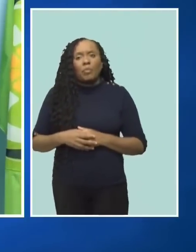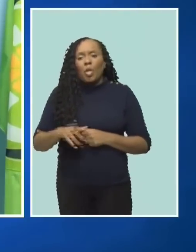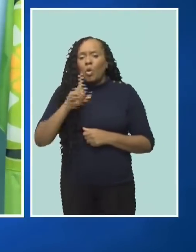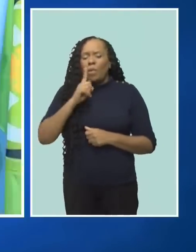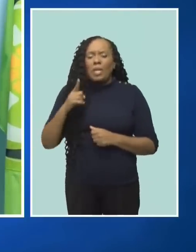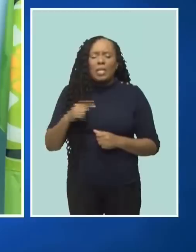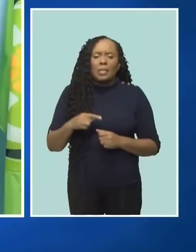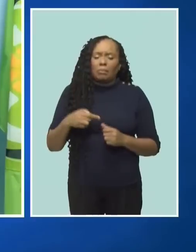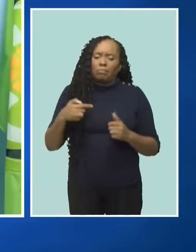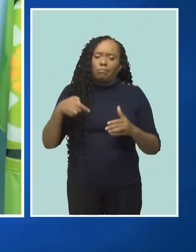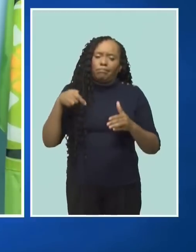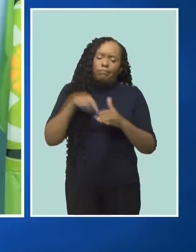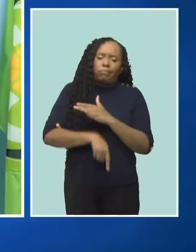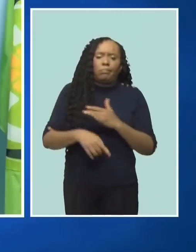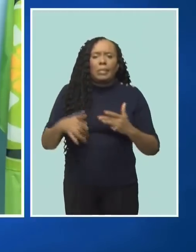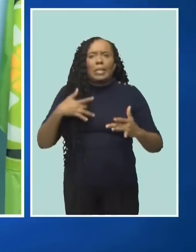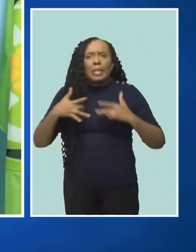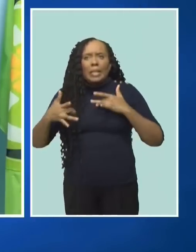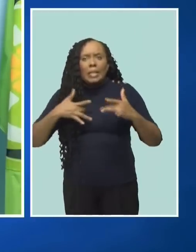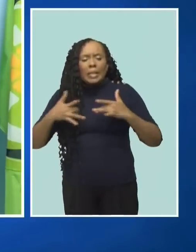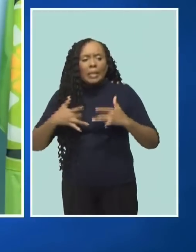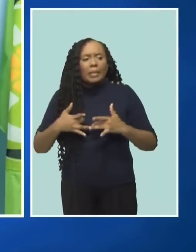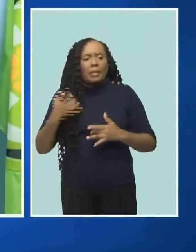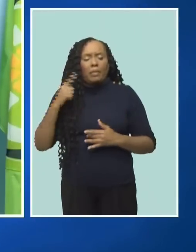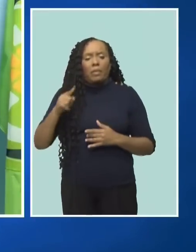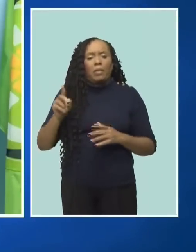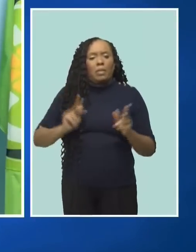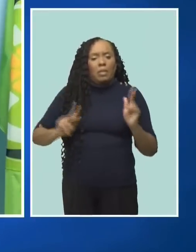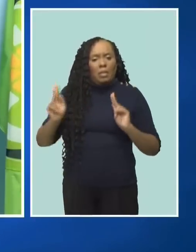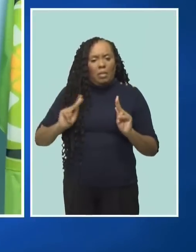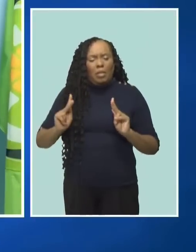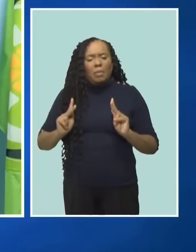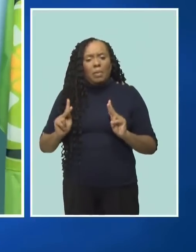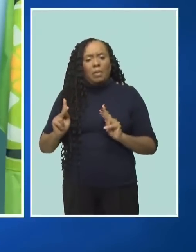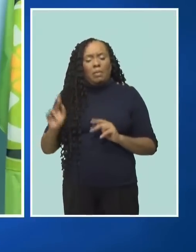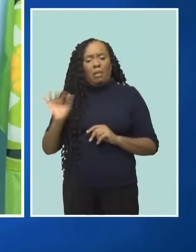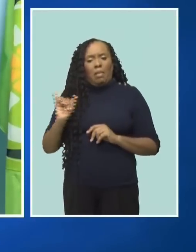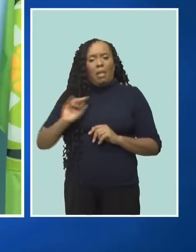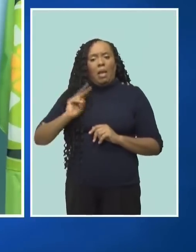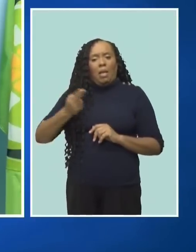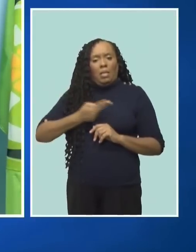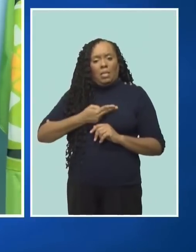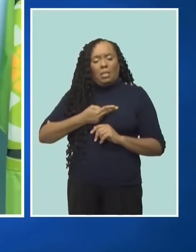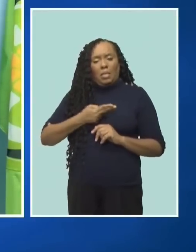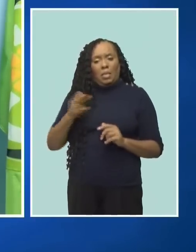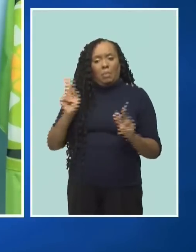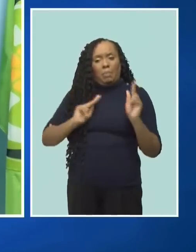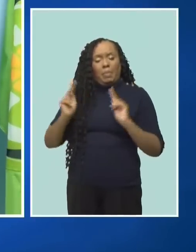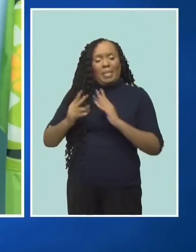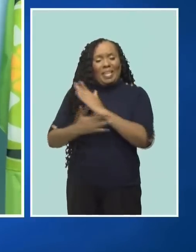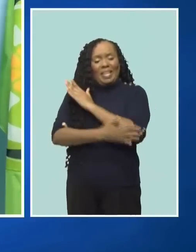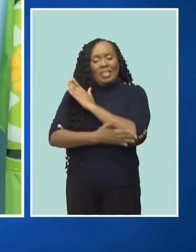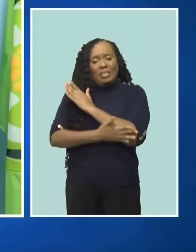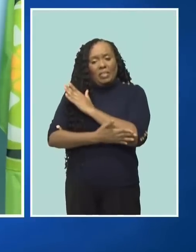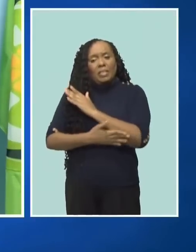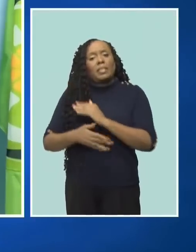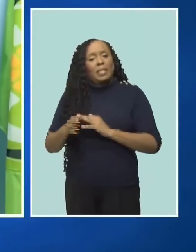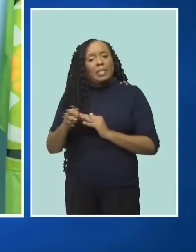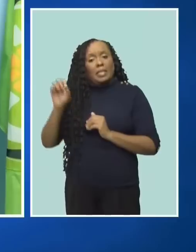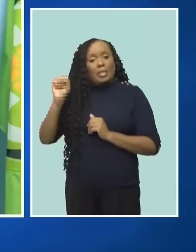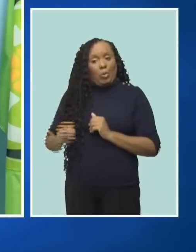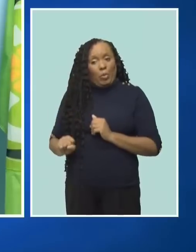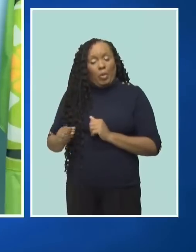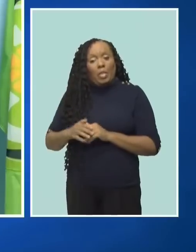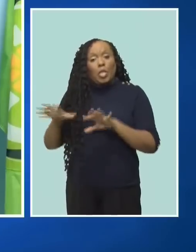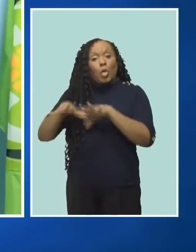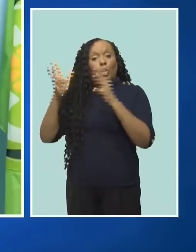concern for those of us coming from countries in the developing South. Last month at the UN General Assembly, the Prime Minister of